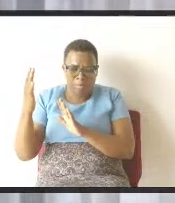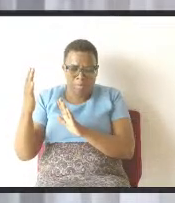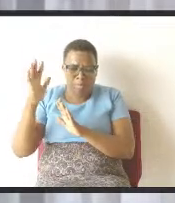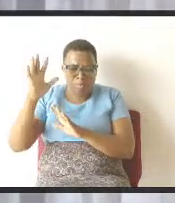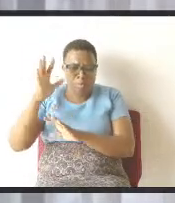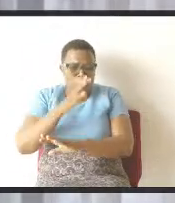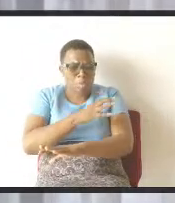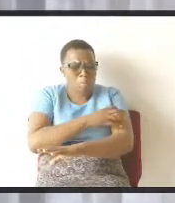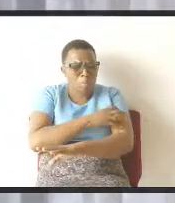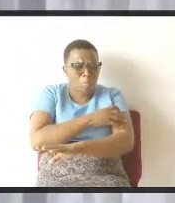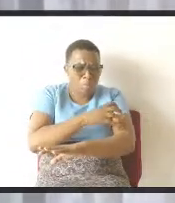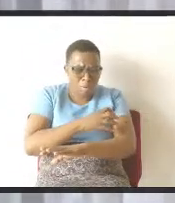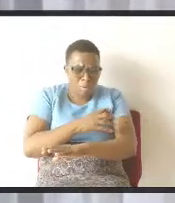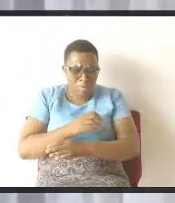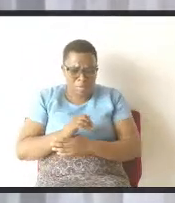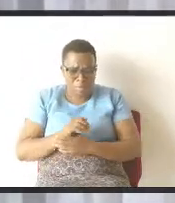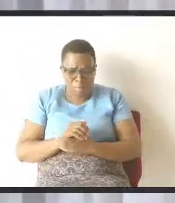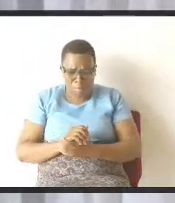power.